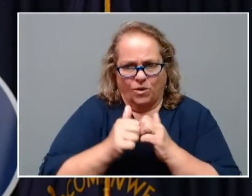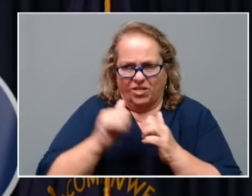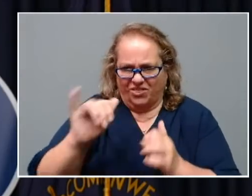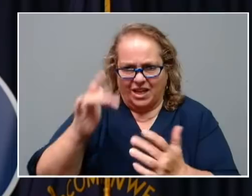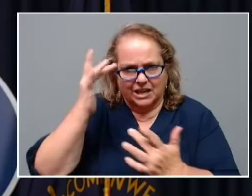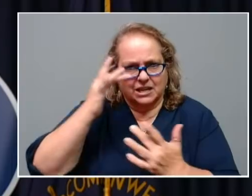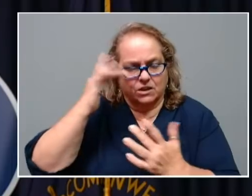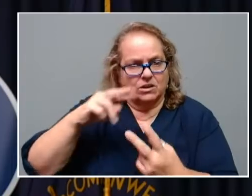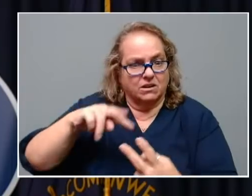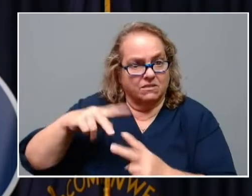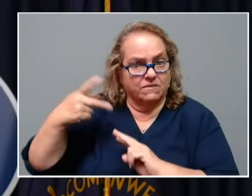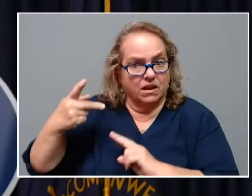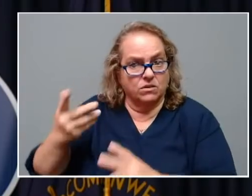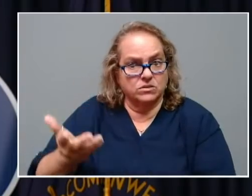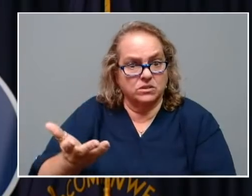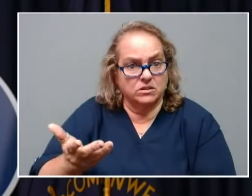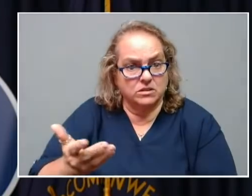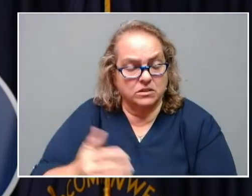variant?